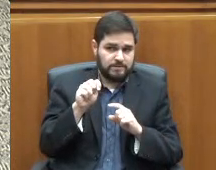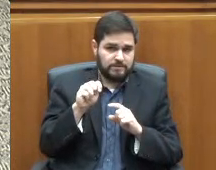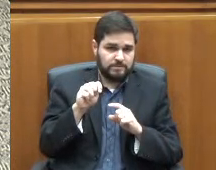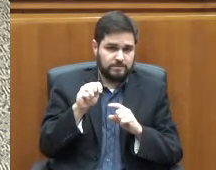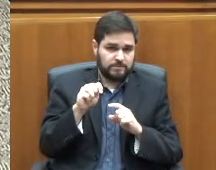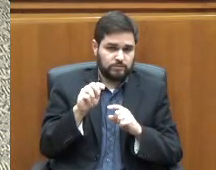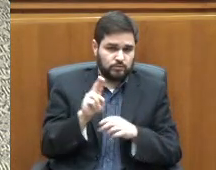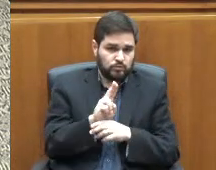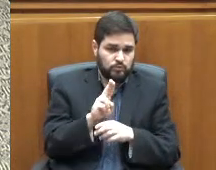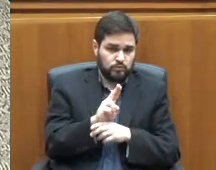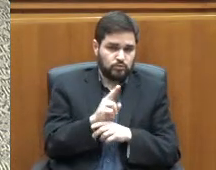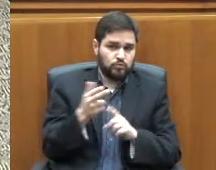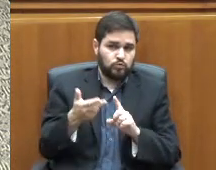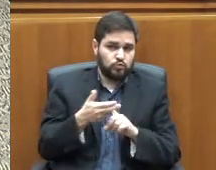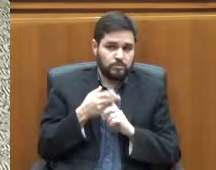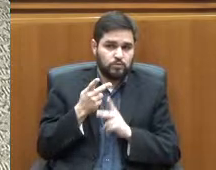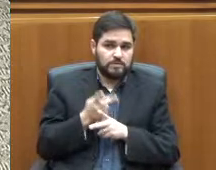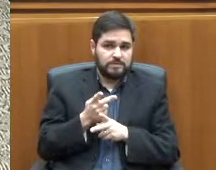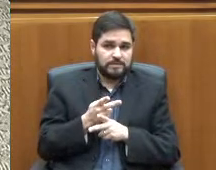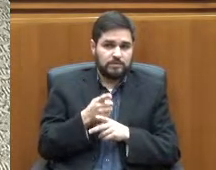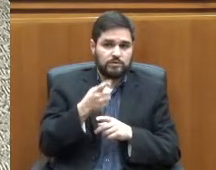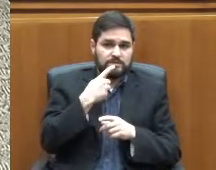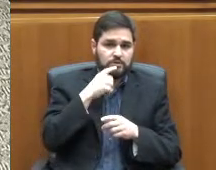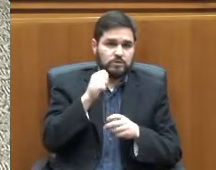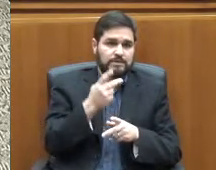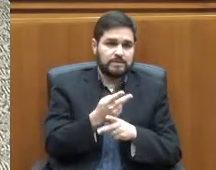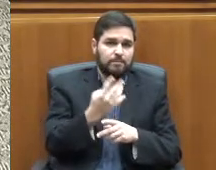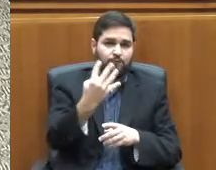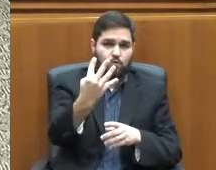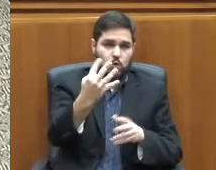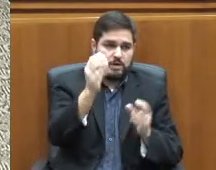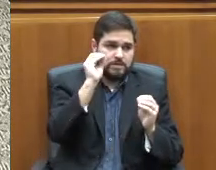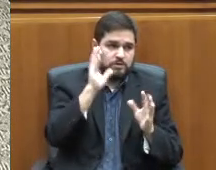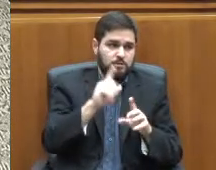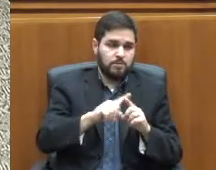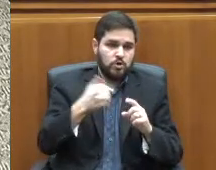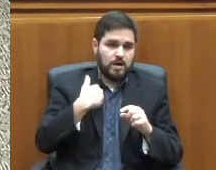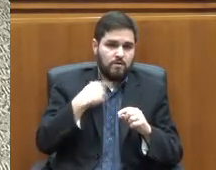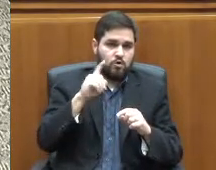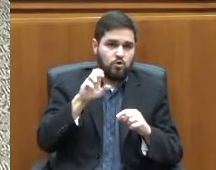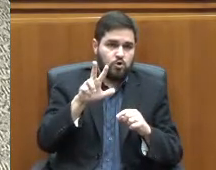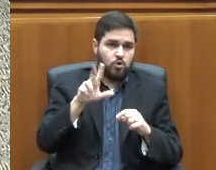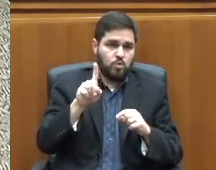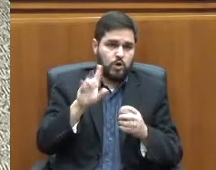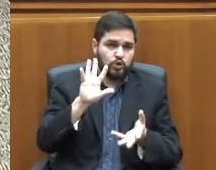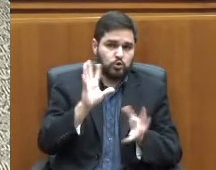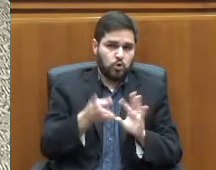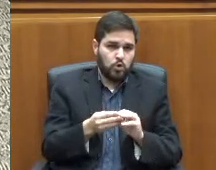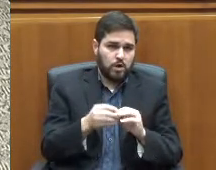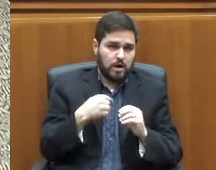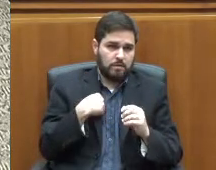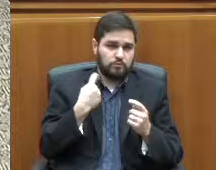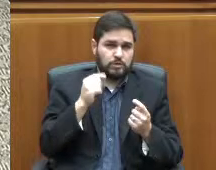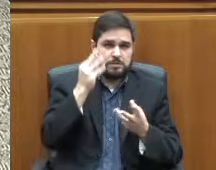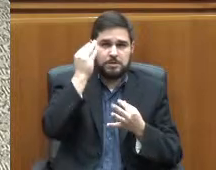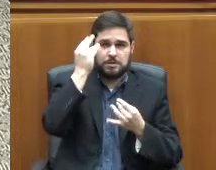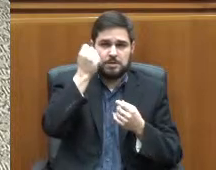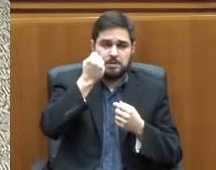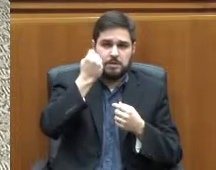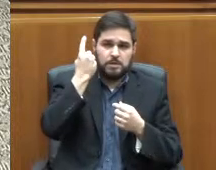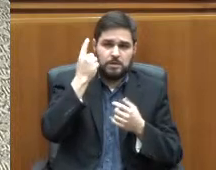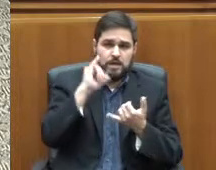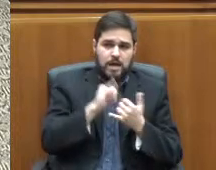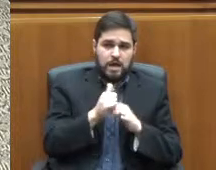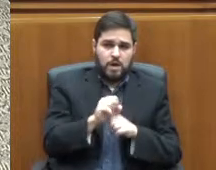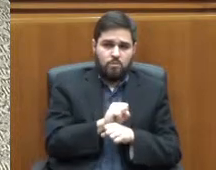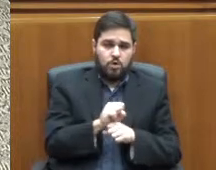And then I heard you say that you were able to keep 4 teachers, but you had 131 total. So I'm trying to understand